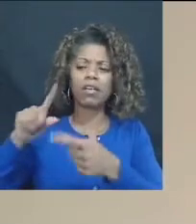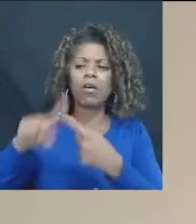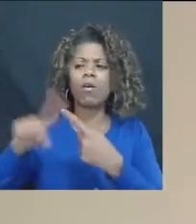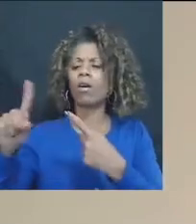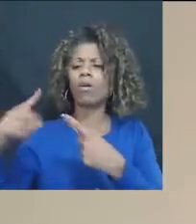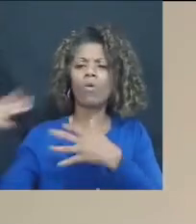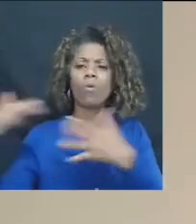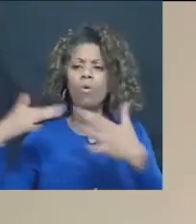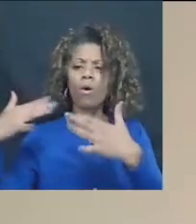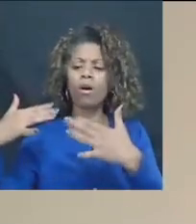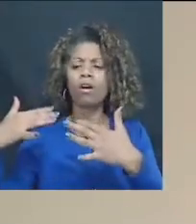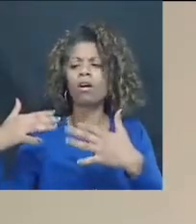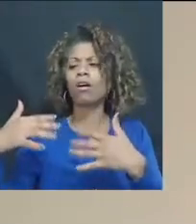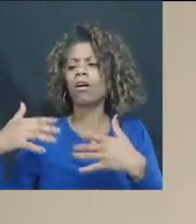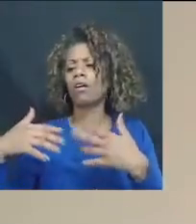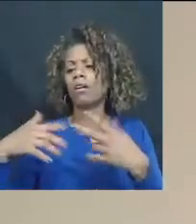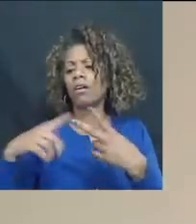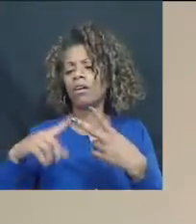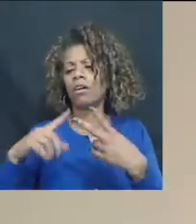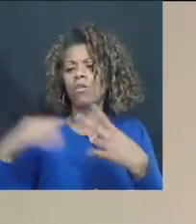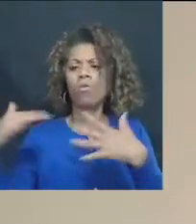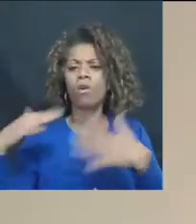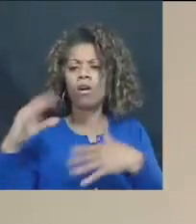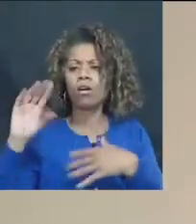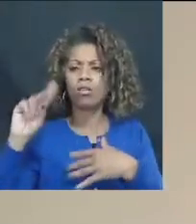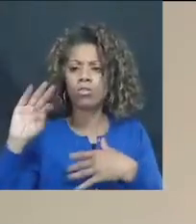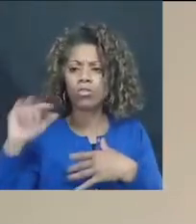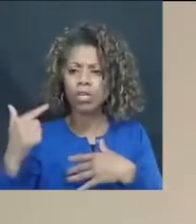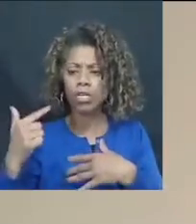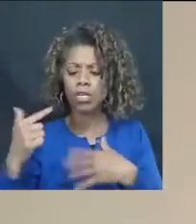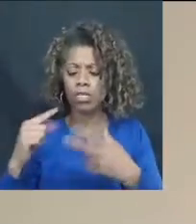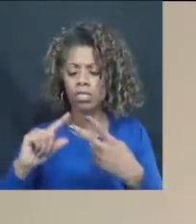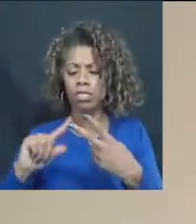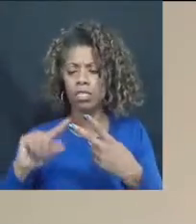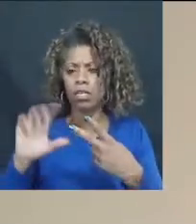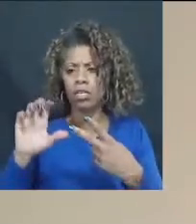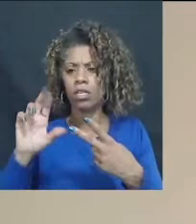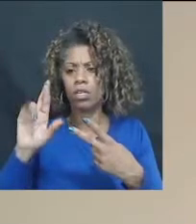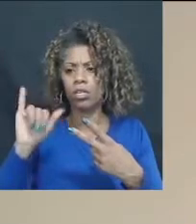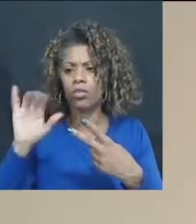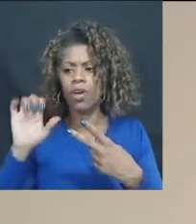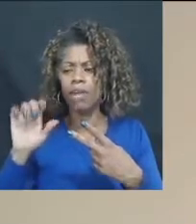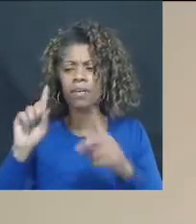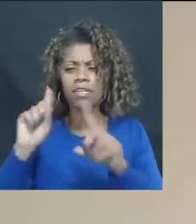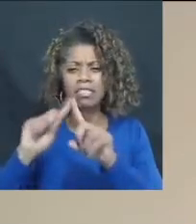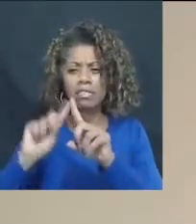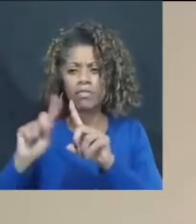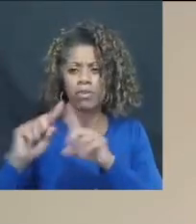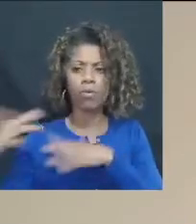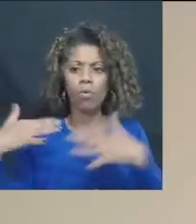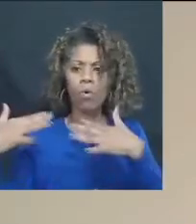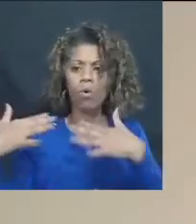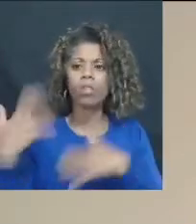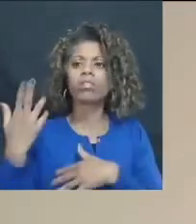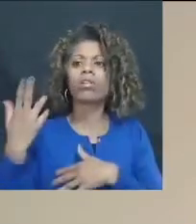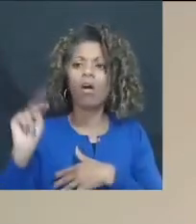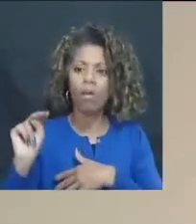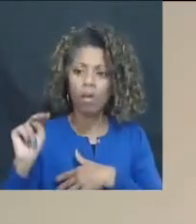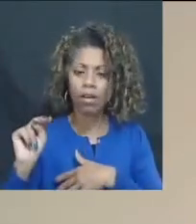wars on drugs and our wars on illiteracy, like you name it. We spent, a crap ton of